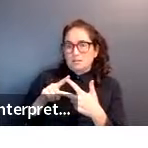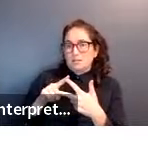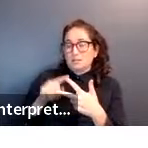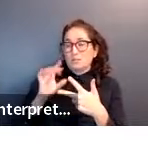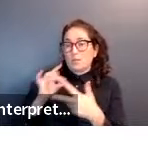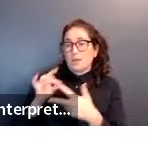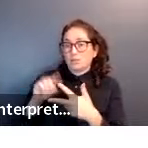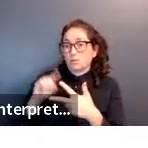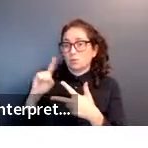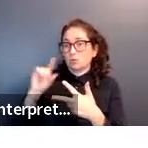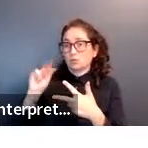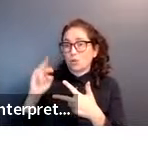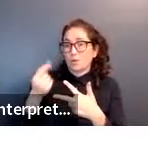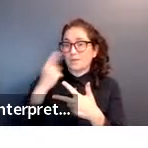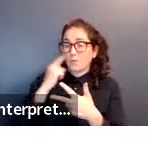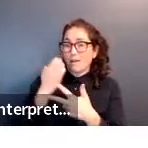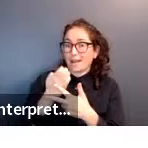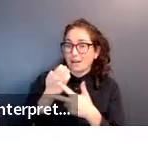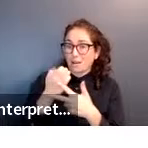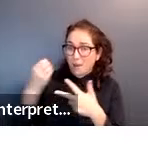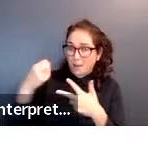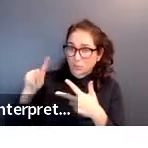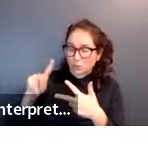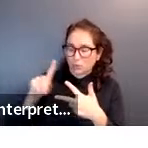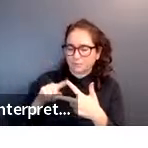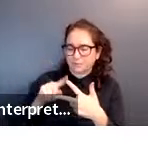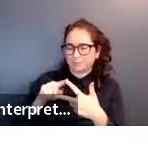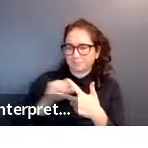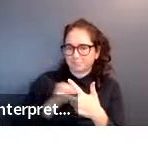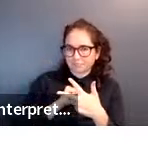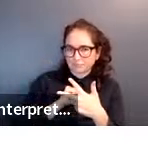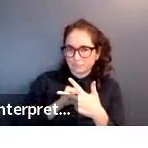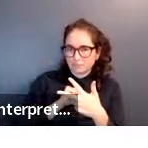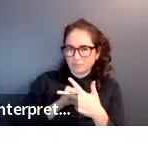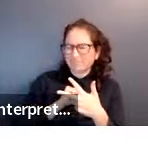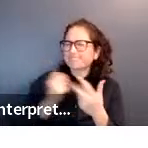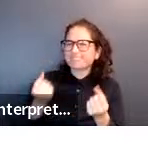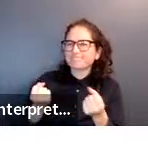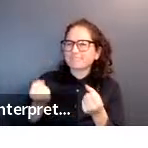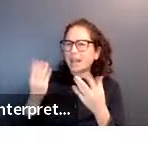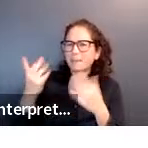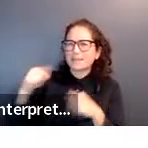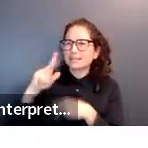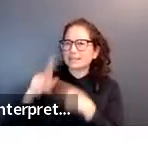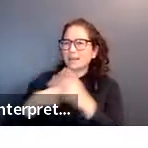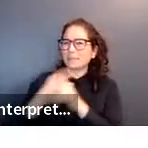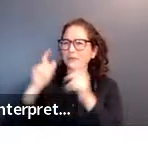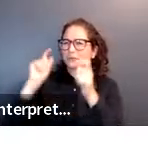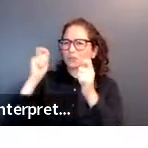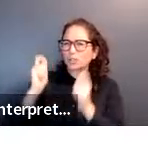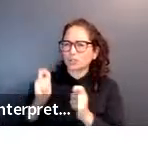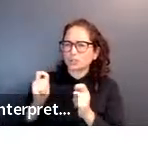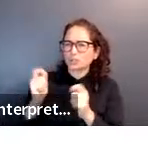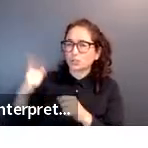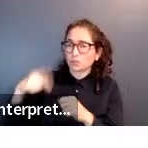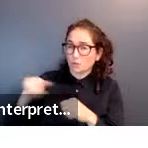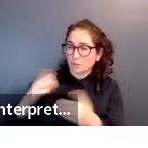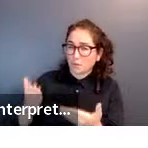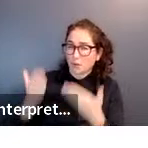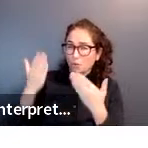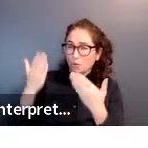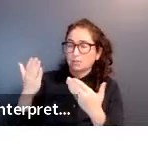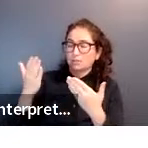regards to zoning for economic opportunity, how many of these types of changes that you're